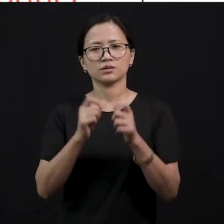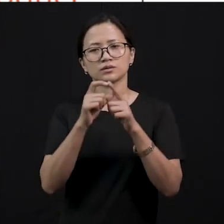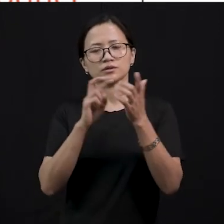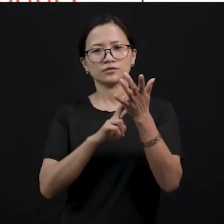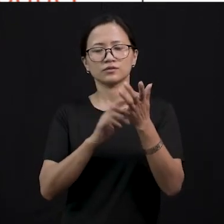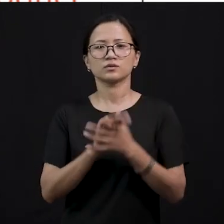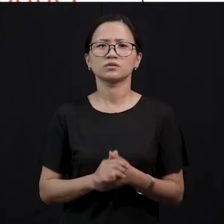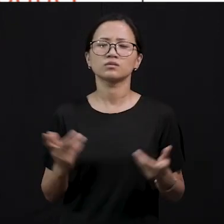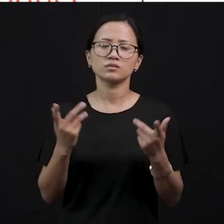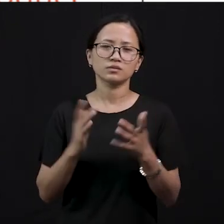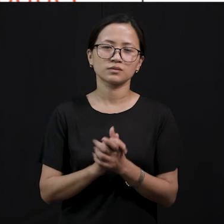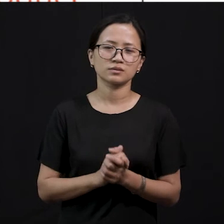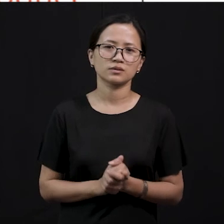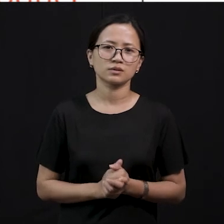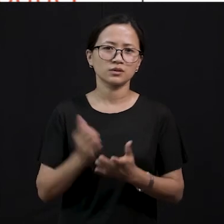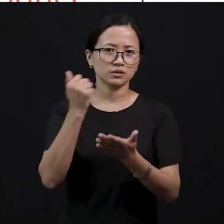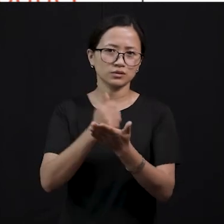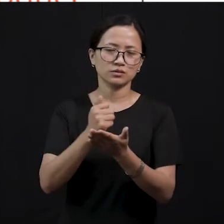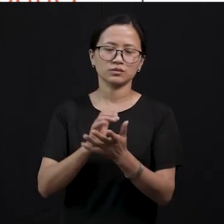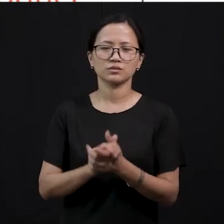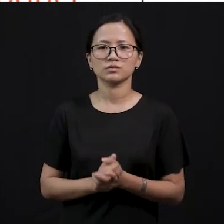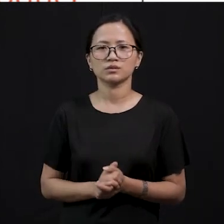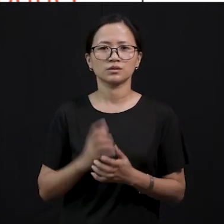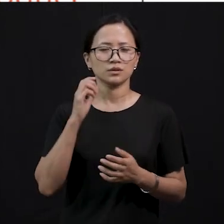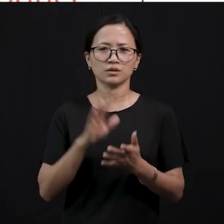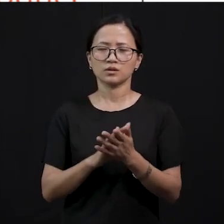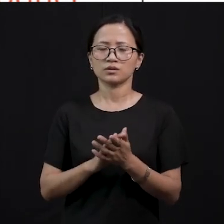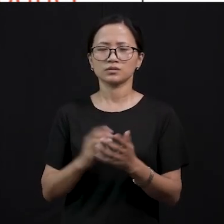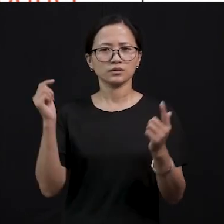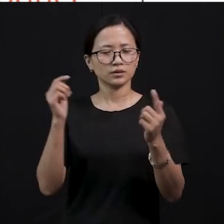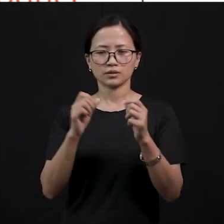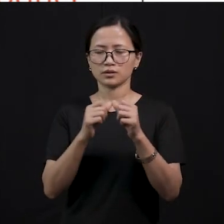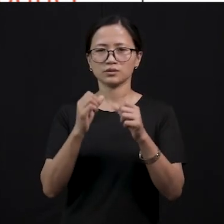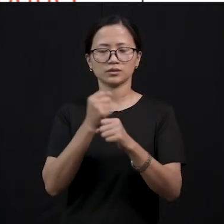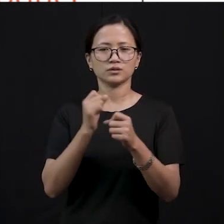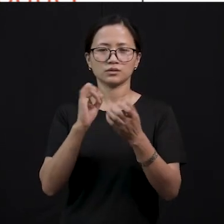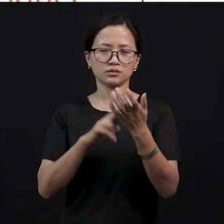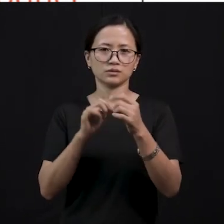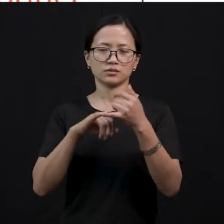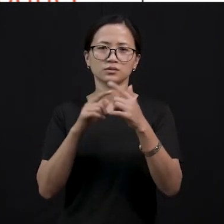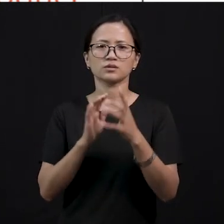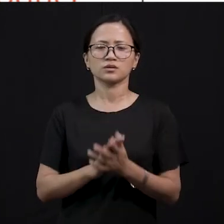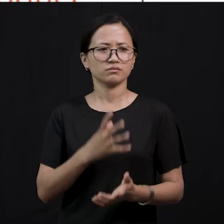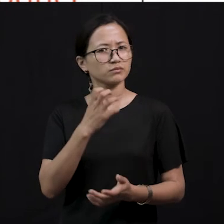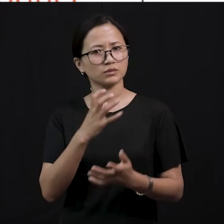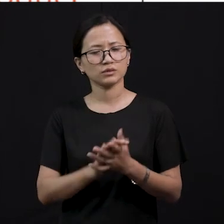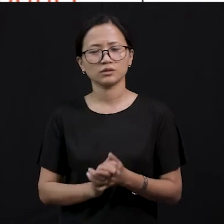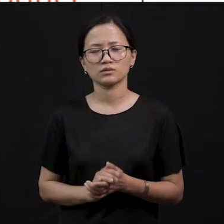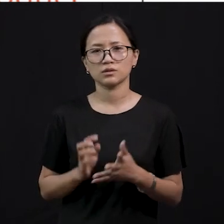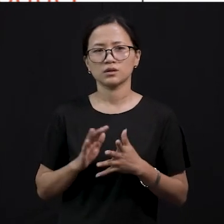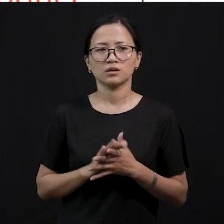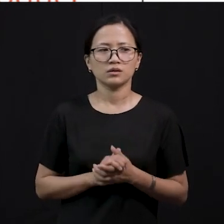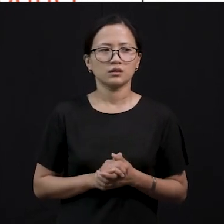advertisement should be regulated? It should be regulated if it is against our morality, we feel that it is hurting our religious